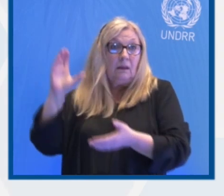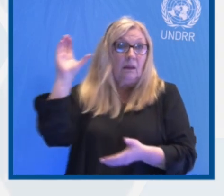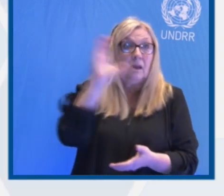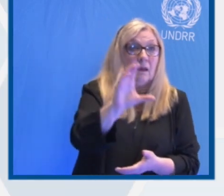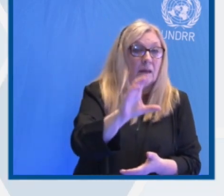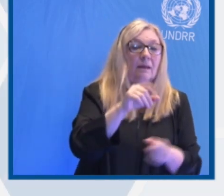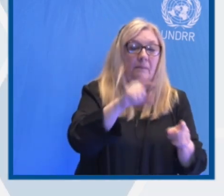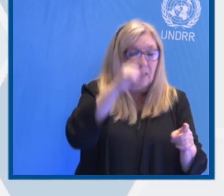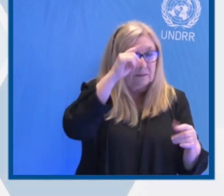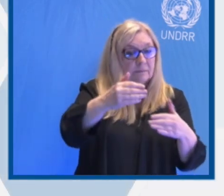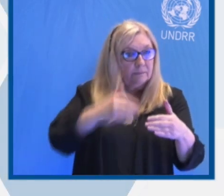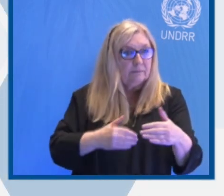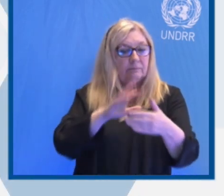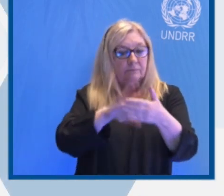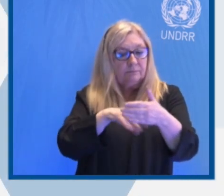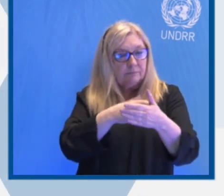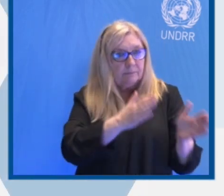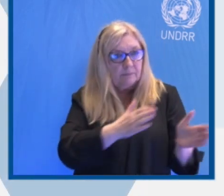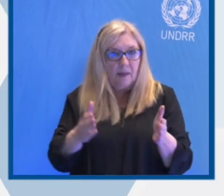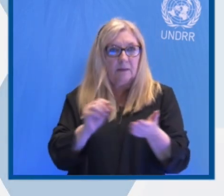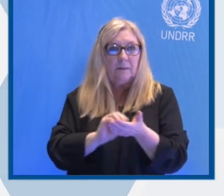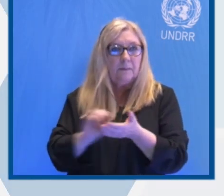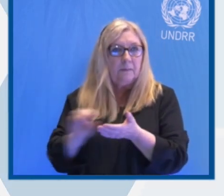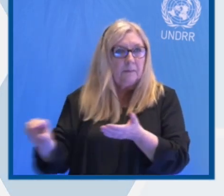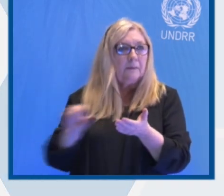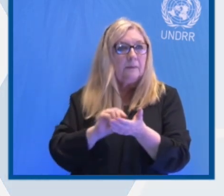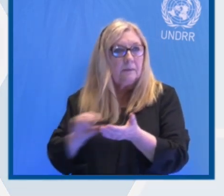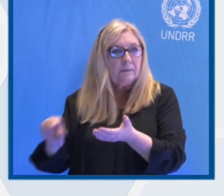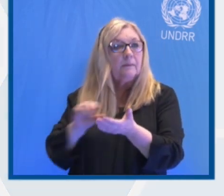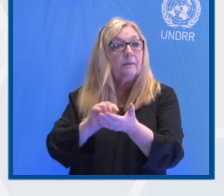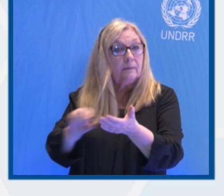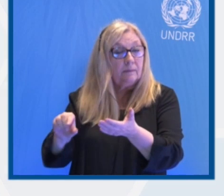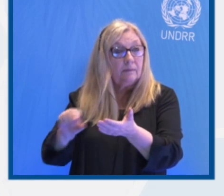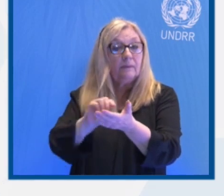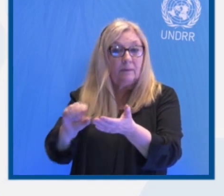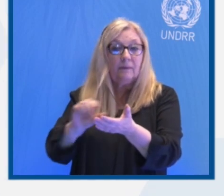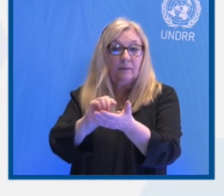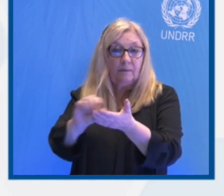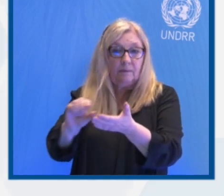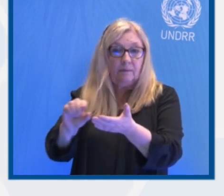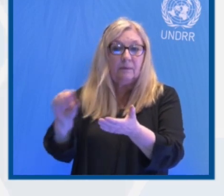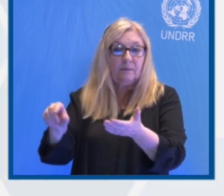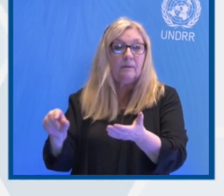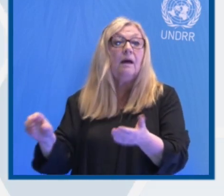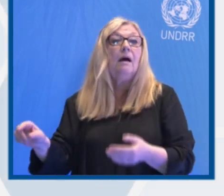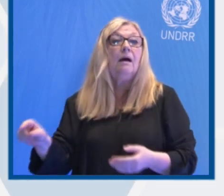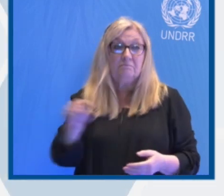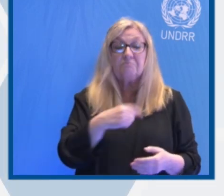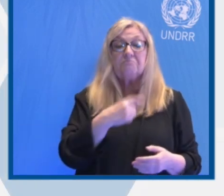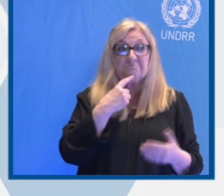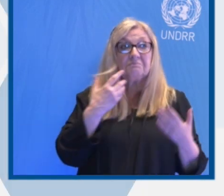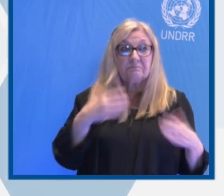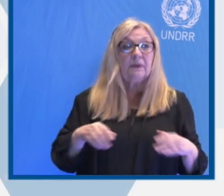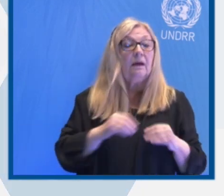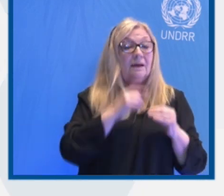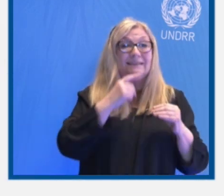that as well. And so in response to the first question, there's much more that we need to do. What is heartening is